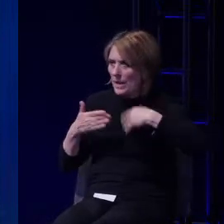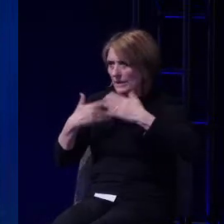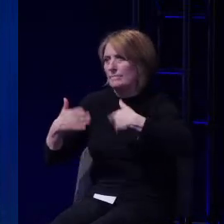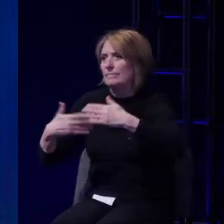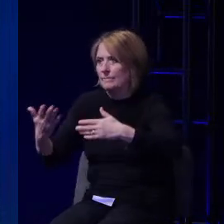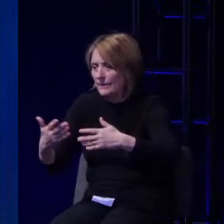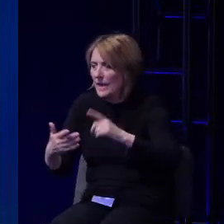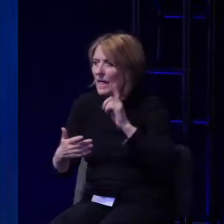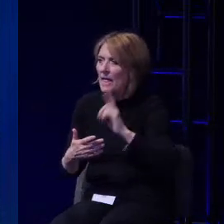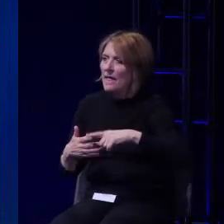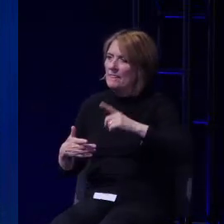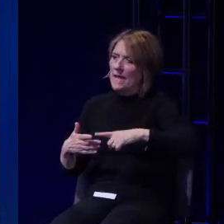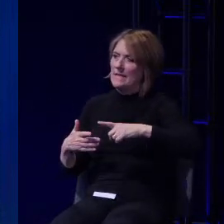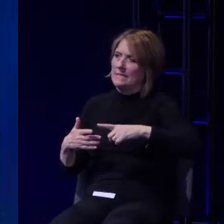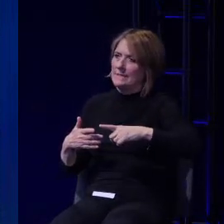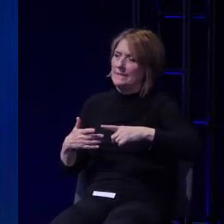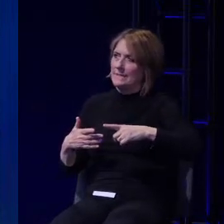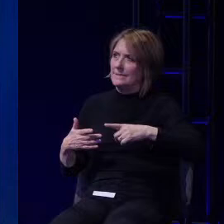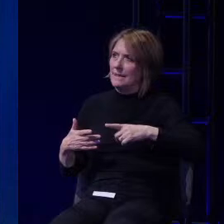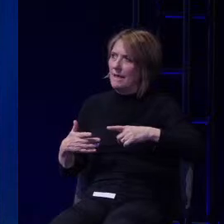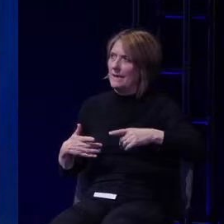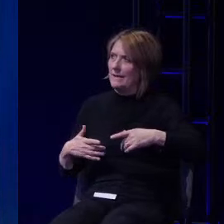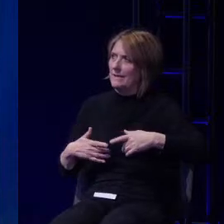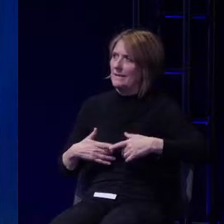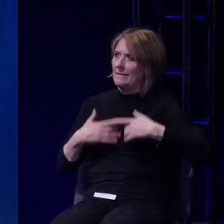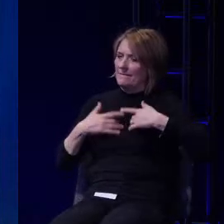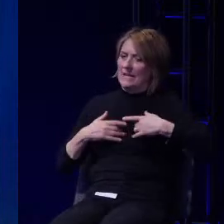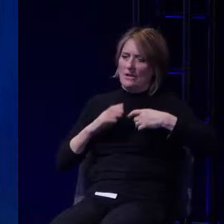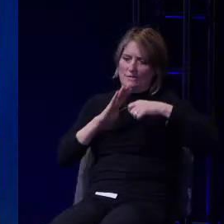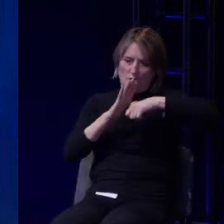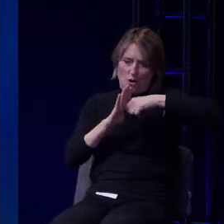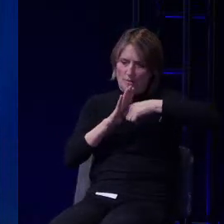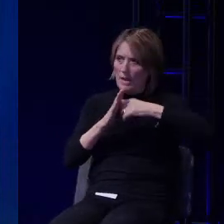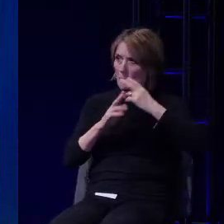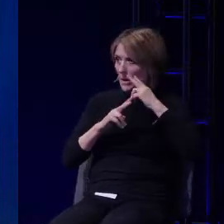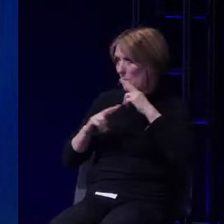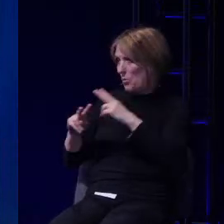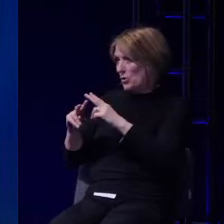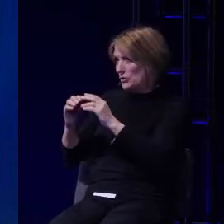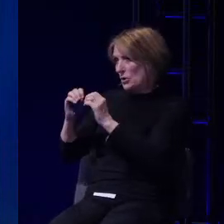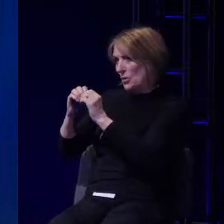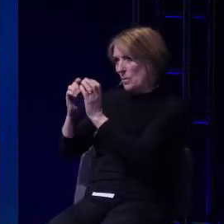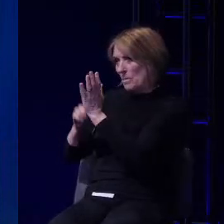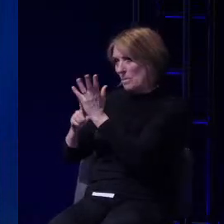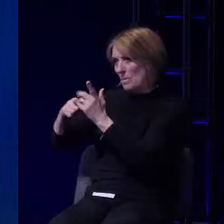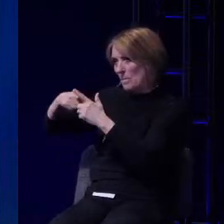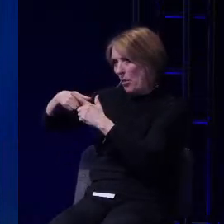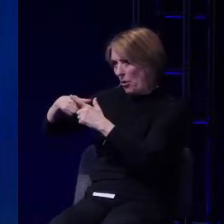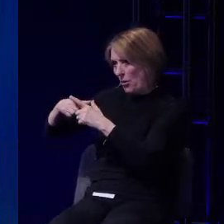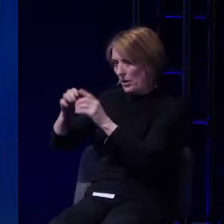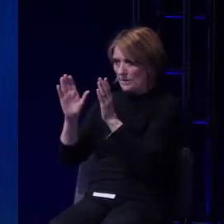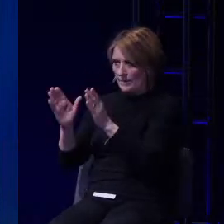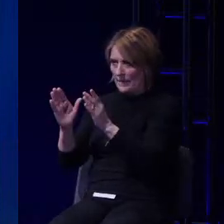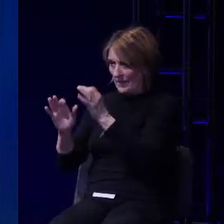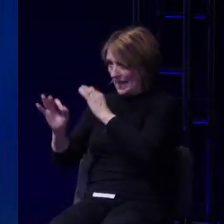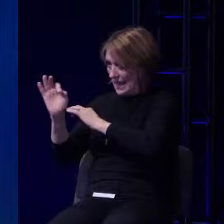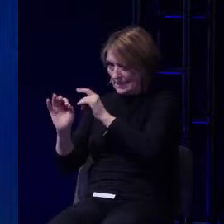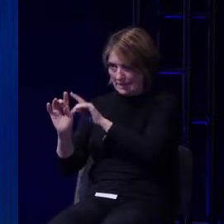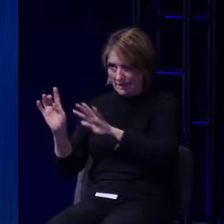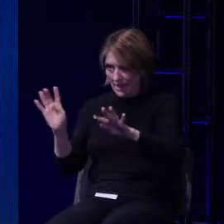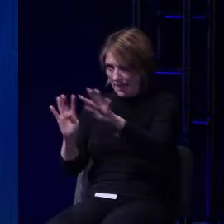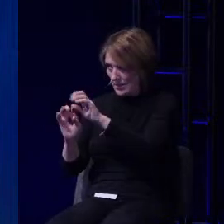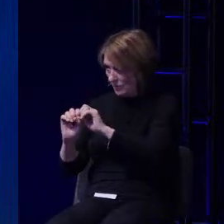almost take that doco sensibility when I watch the block and the actors are there and it's all fresh, and then I can see